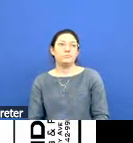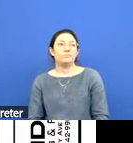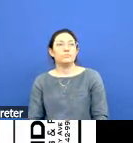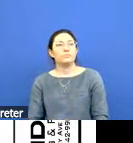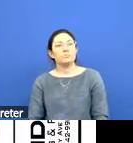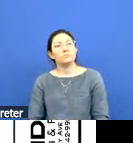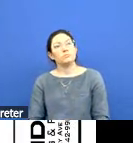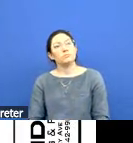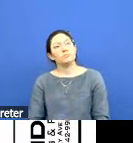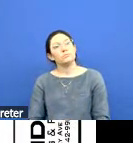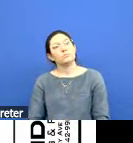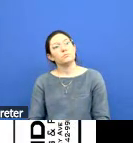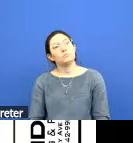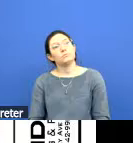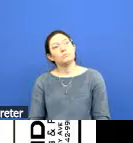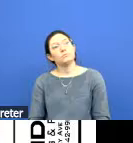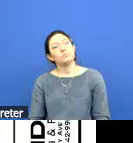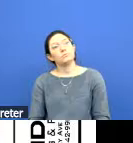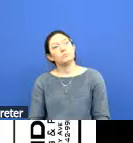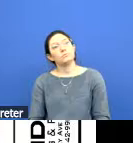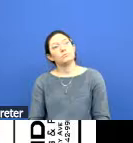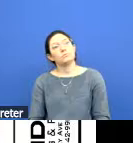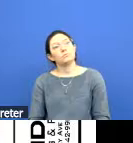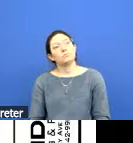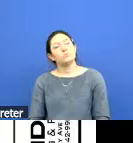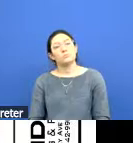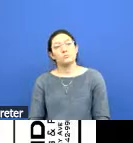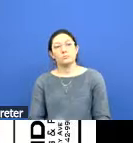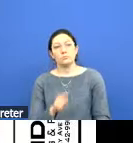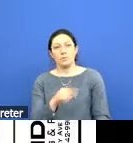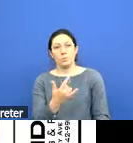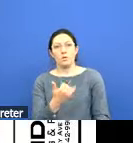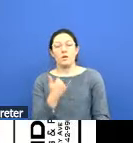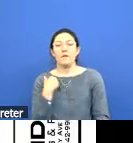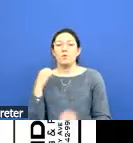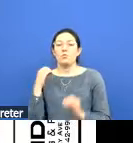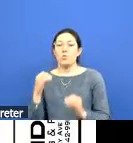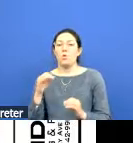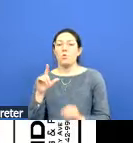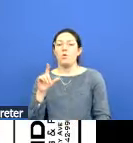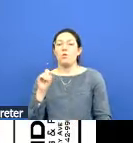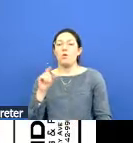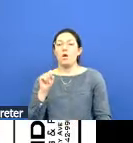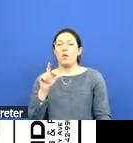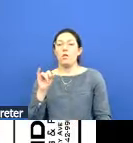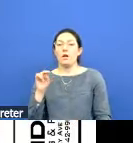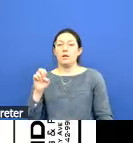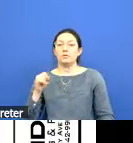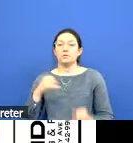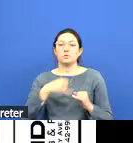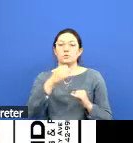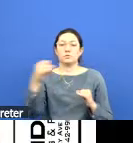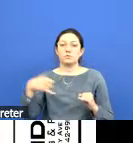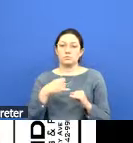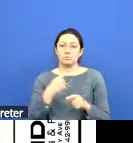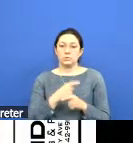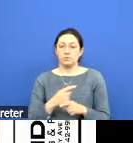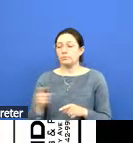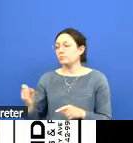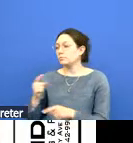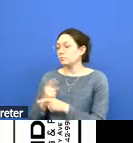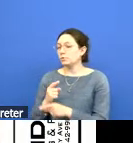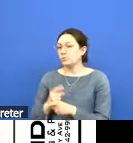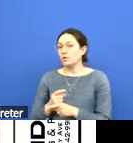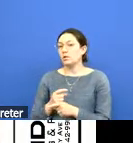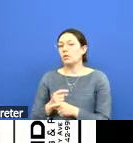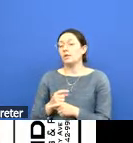these are the ones that have the 0 lot lines around the house. Is that correct? Correct. Yeah. So basically what you'll see is